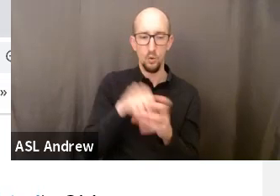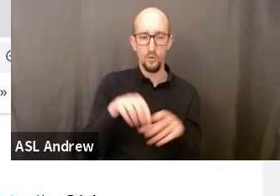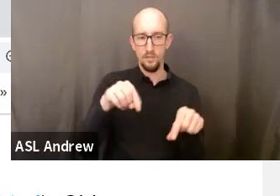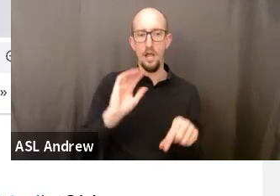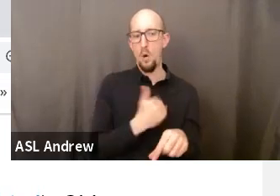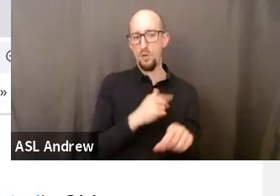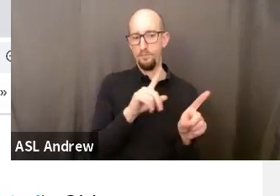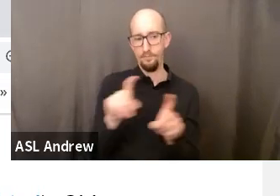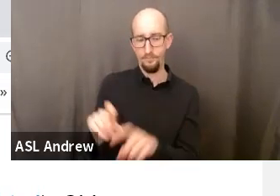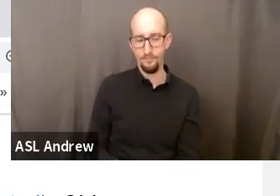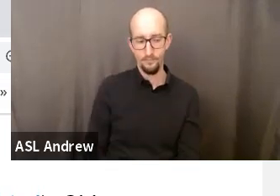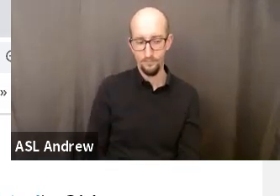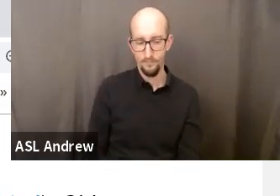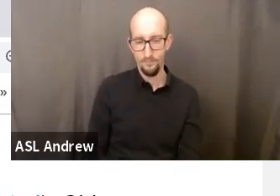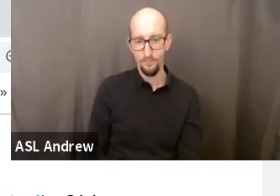us